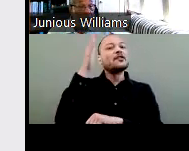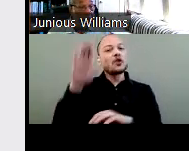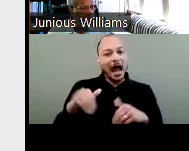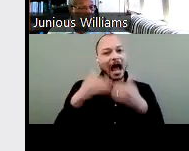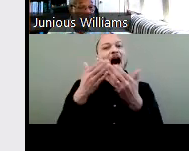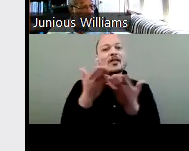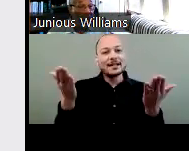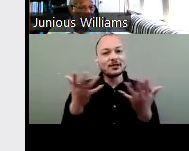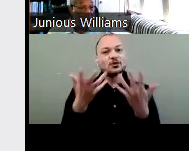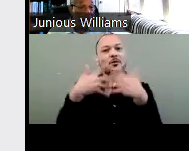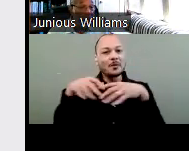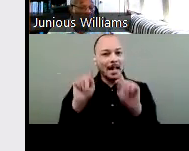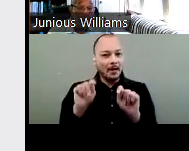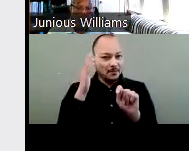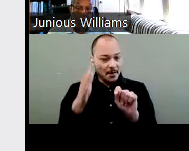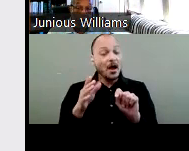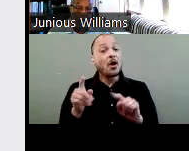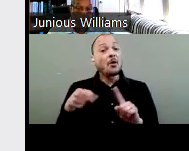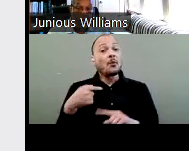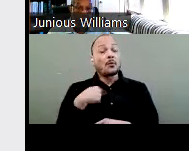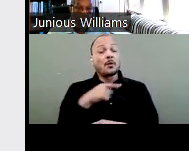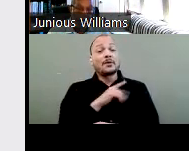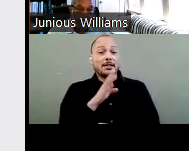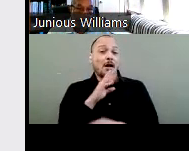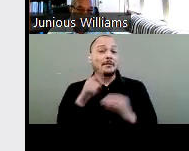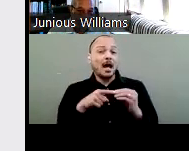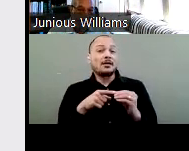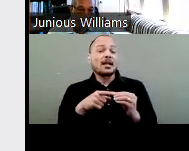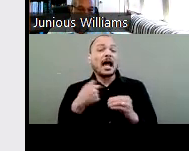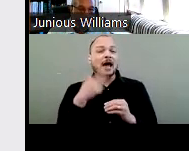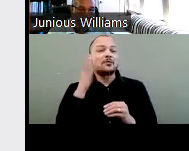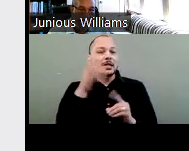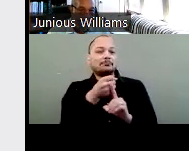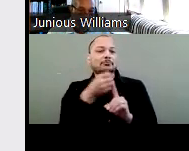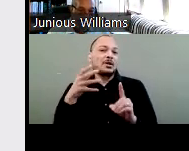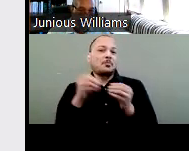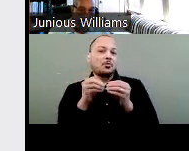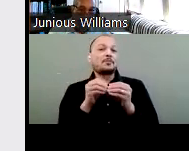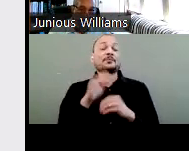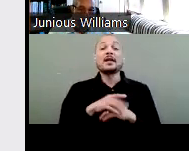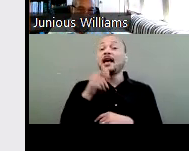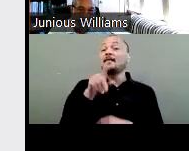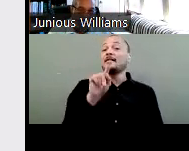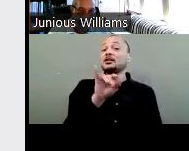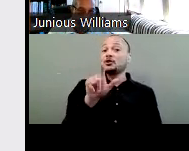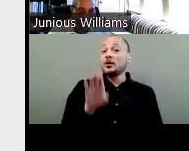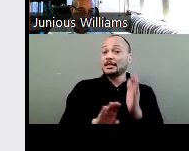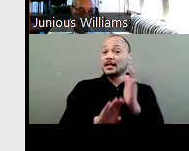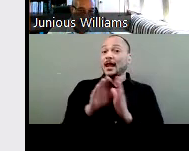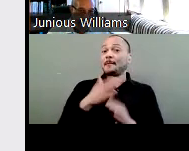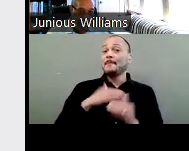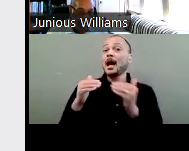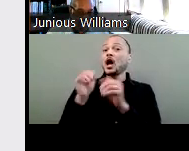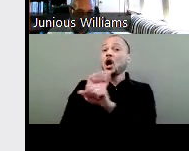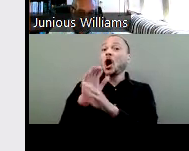going to work. And when we get into it, I'll explain more about that. So this tool was developed by my colleague